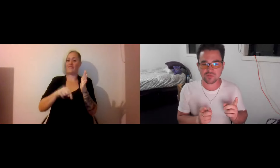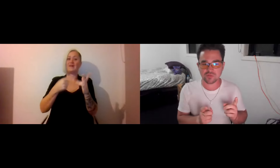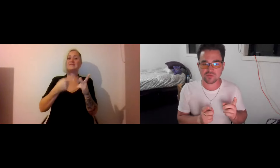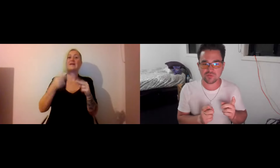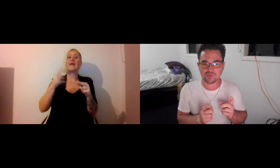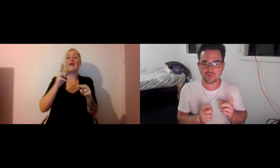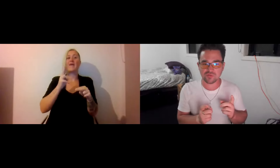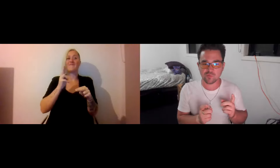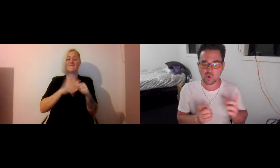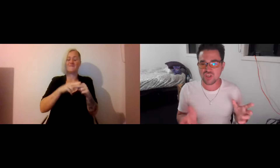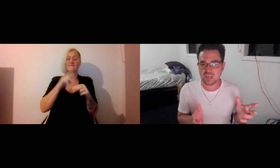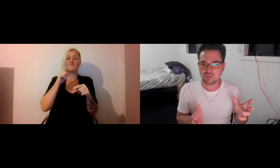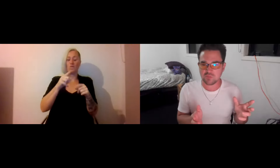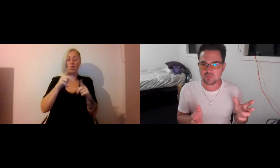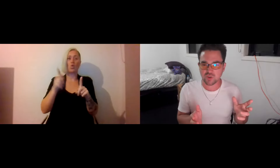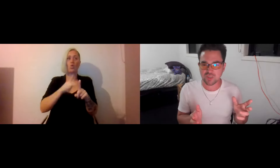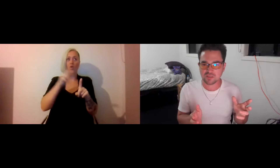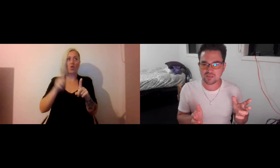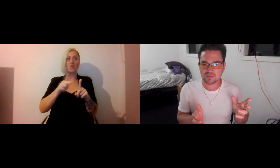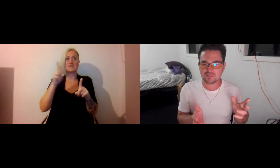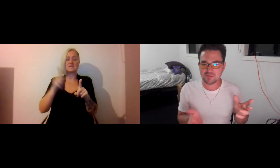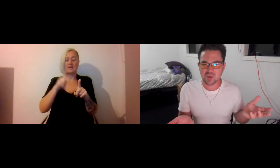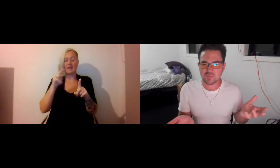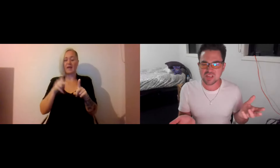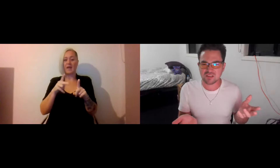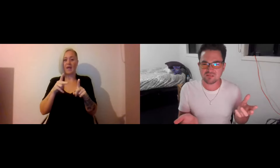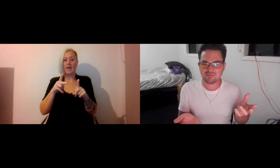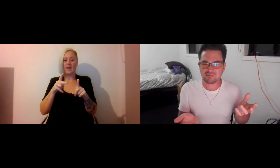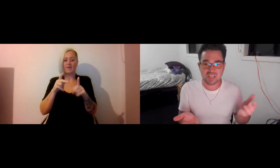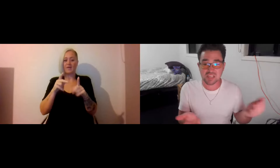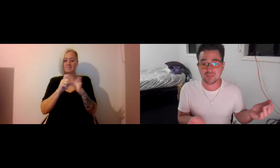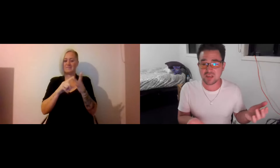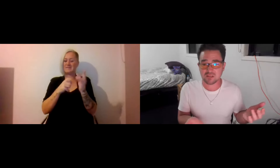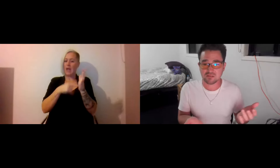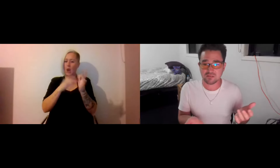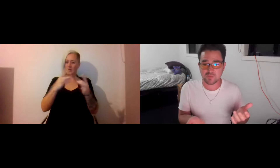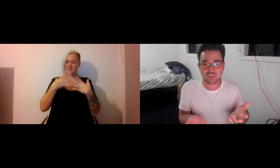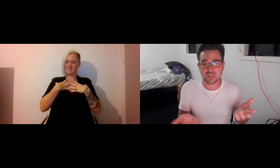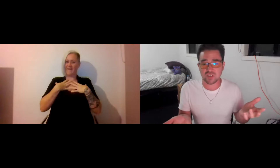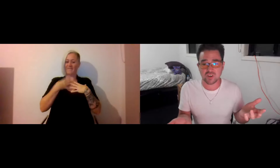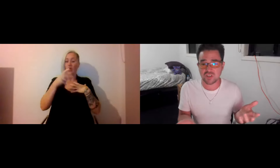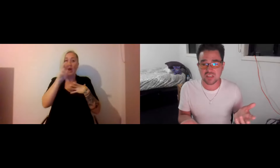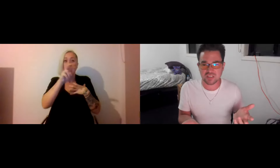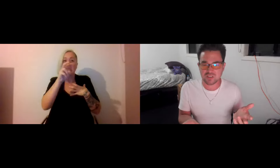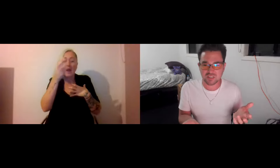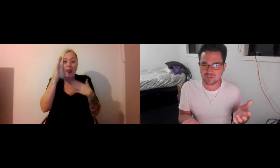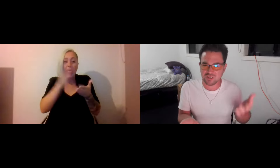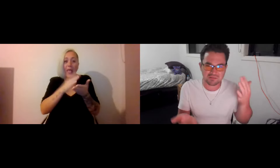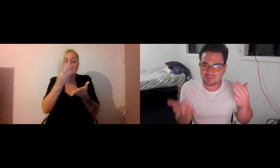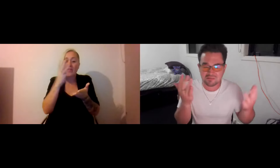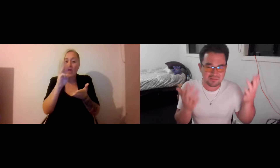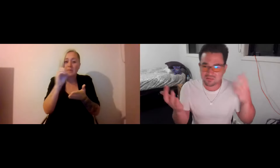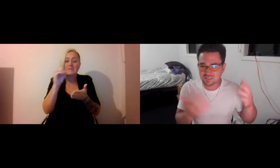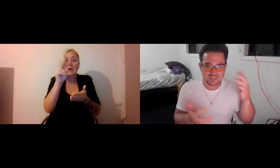yourself, what you hear and lip read. 30%, less than that, especially if you don't know English, and